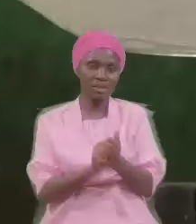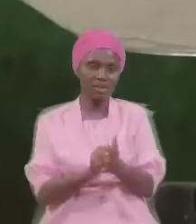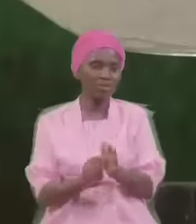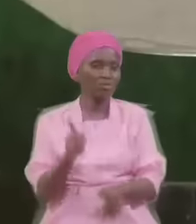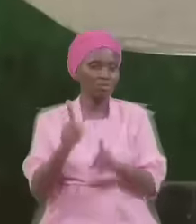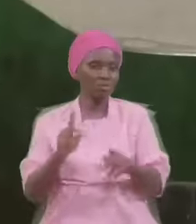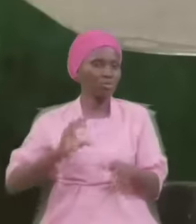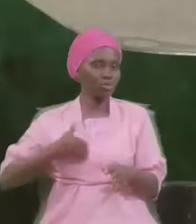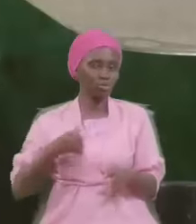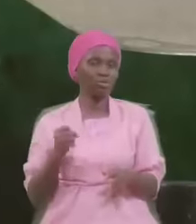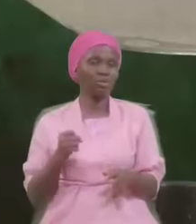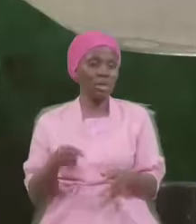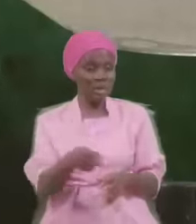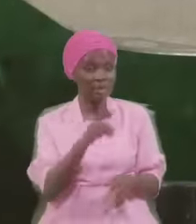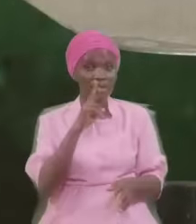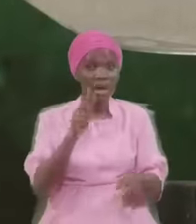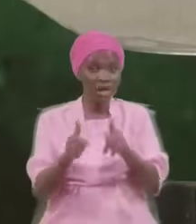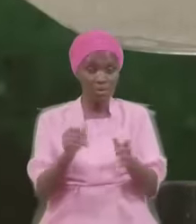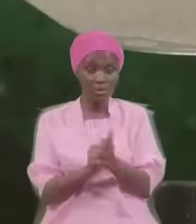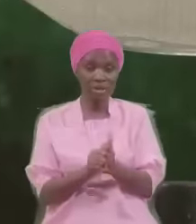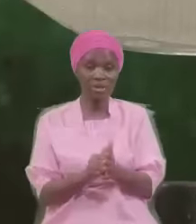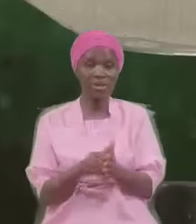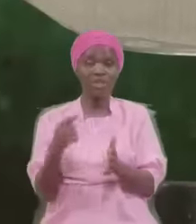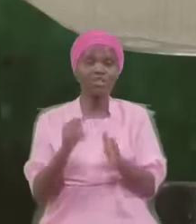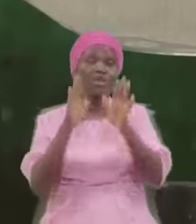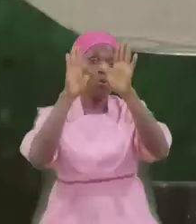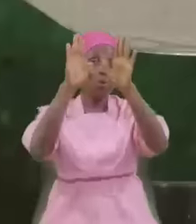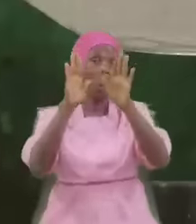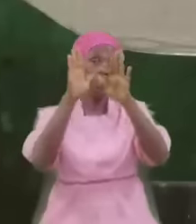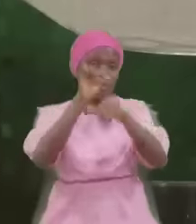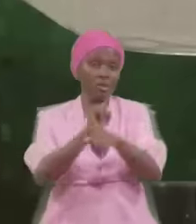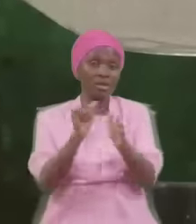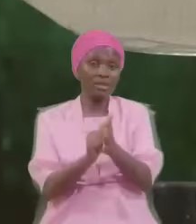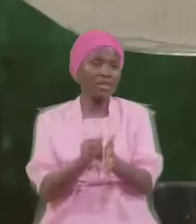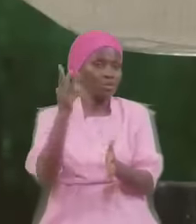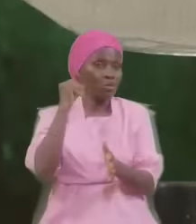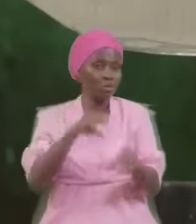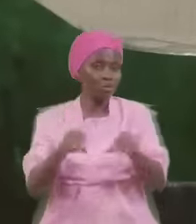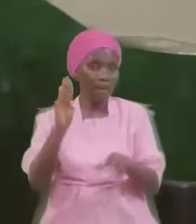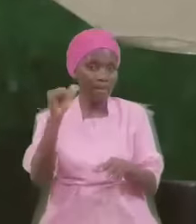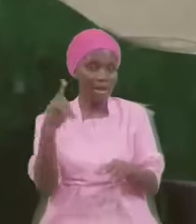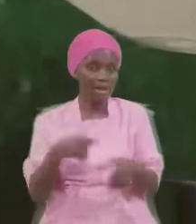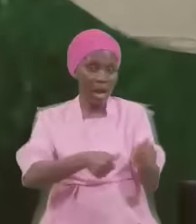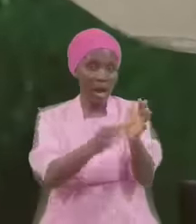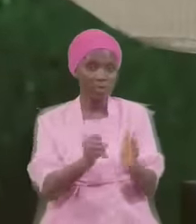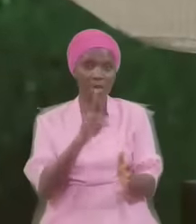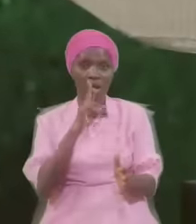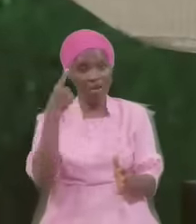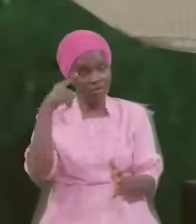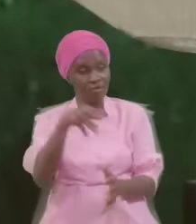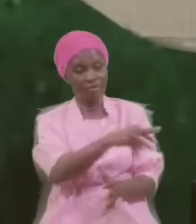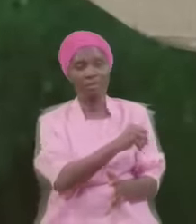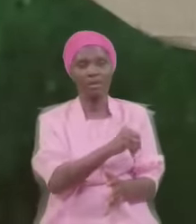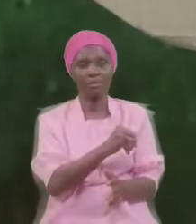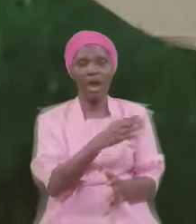that the wonders done by the apostles, the wonders were for them, and the wonders are for you tonight. Look